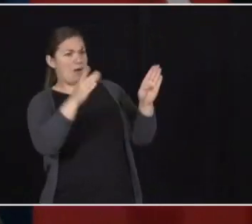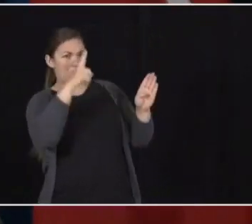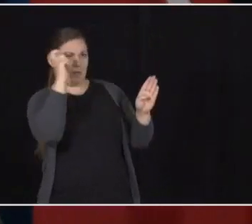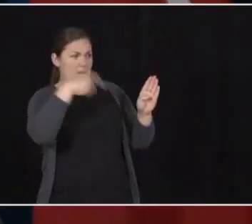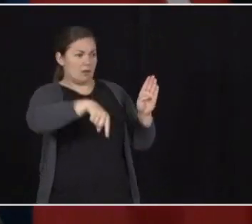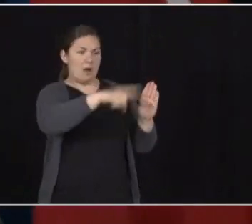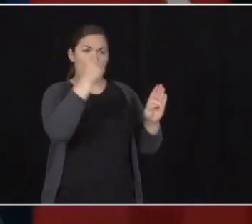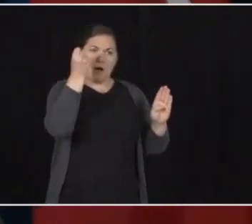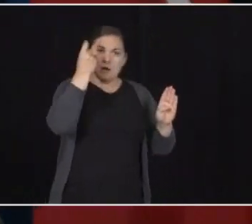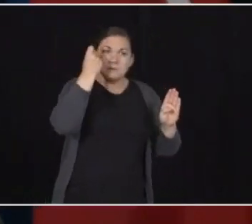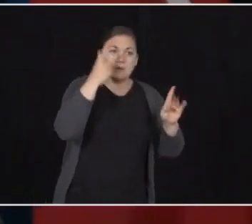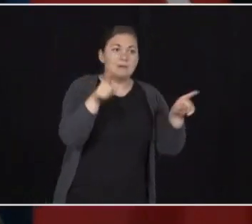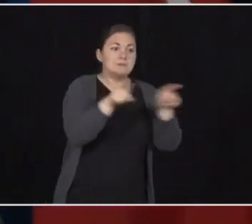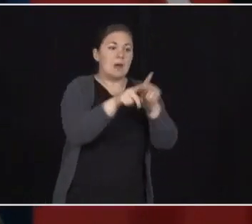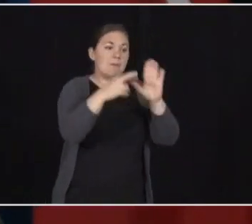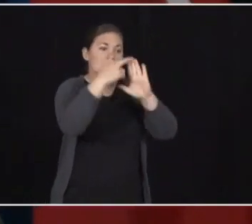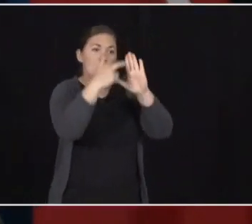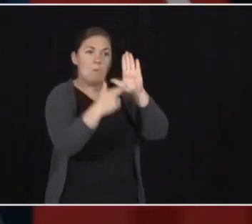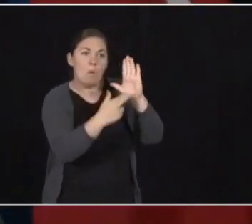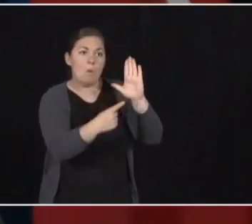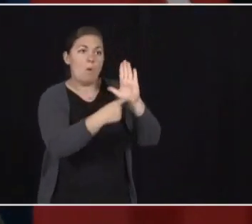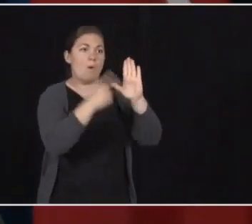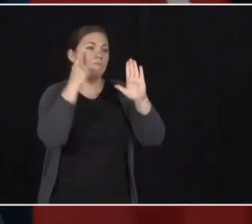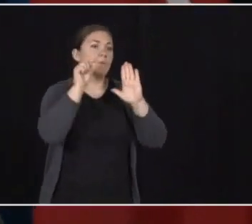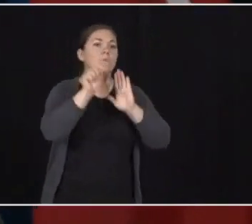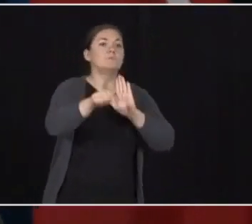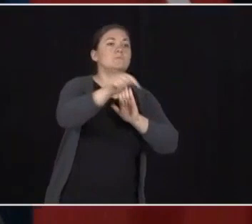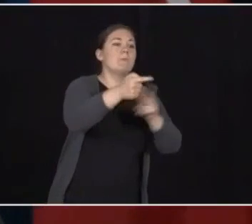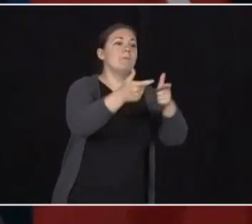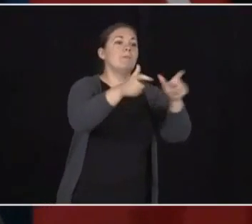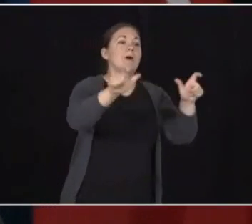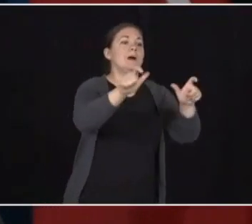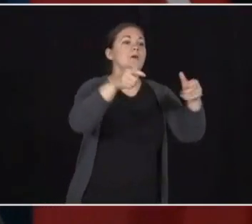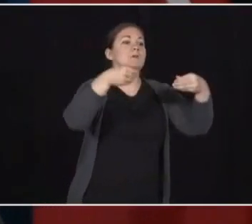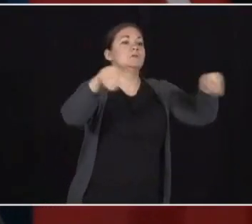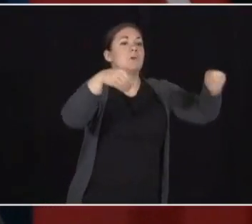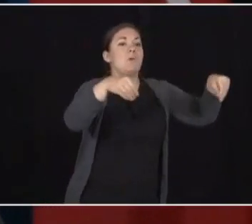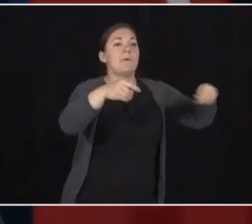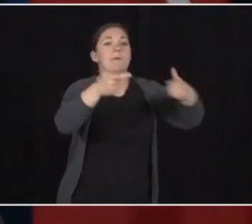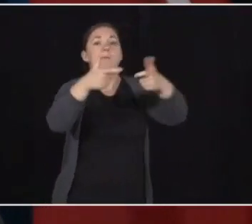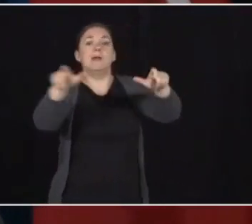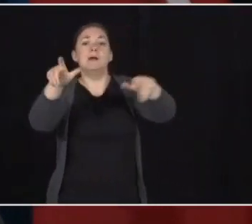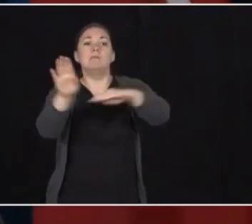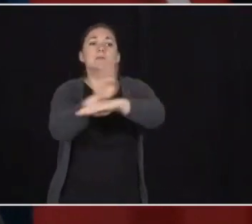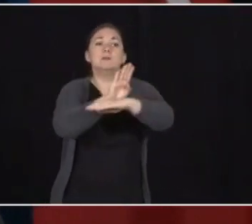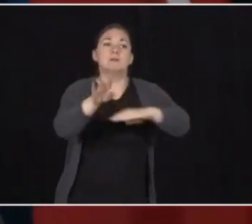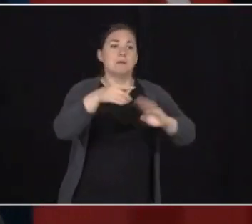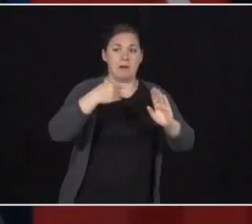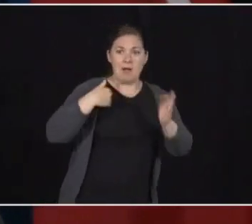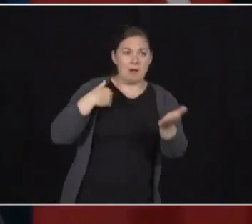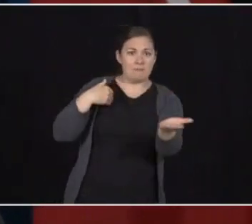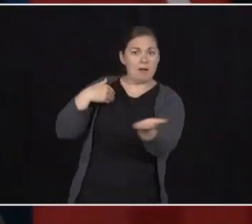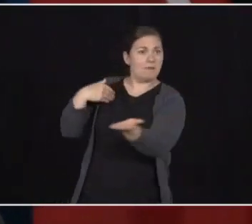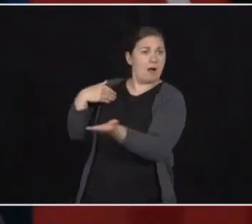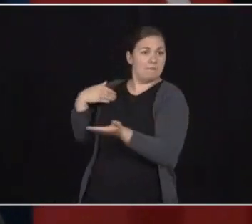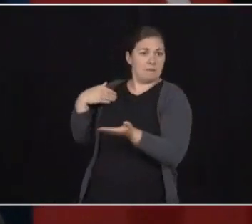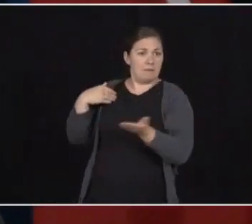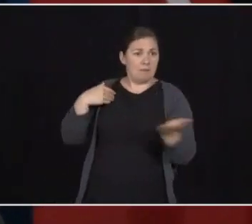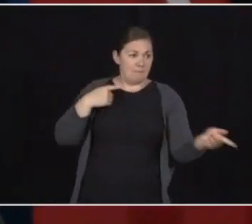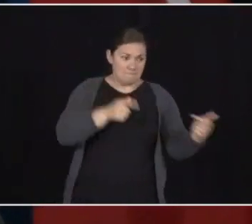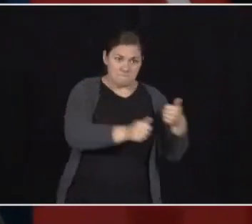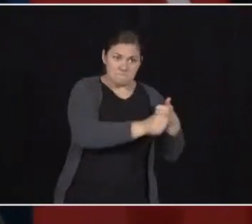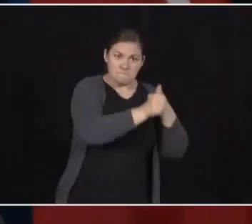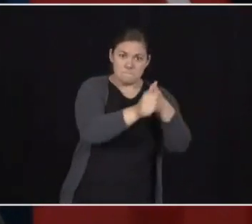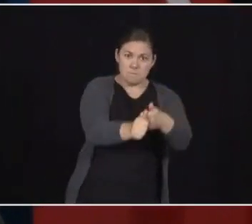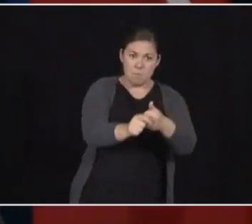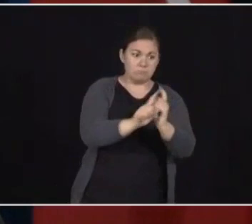and guidelines that are in place for those other big stores or businesses, that especially if they're adhering to physical distancing